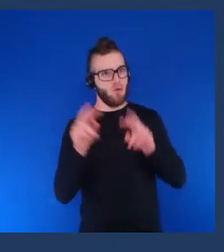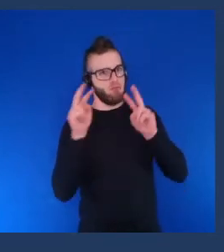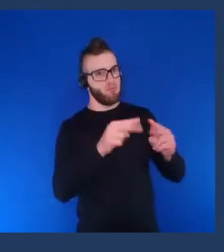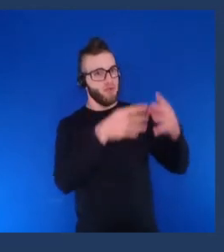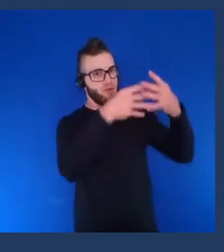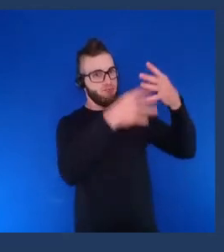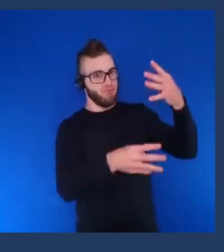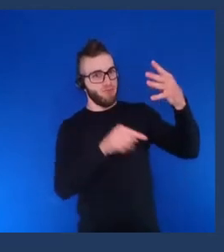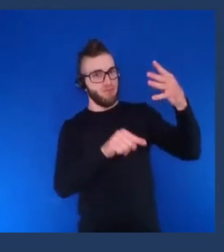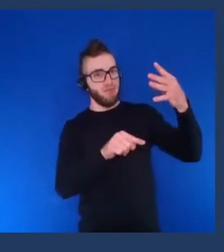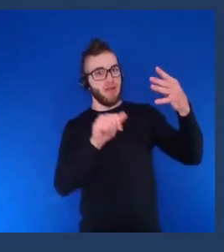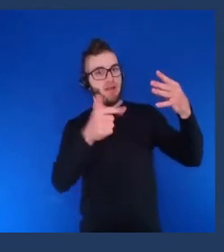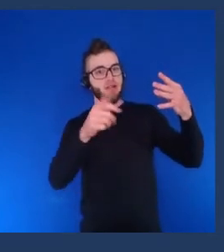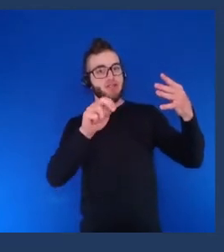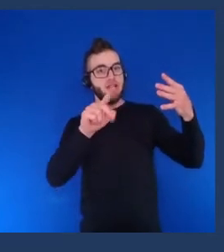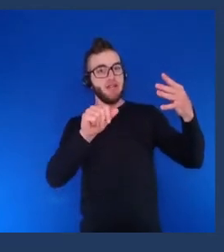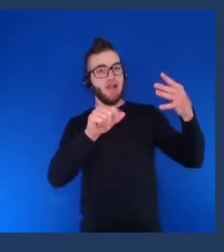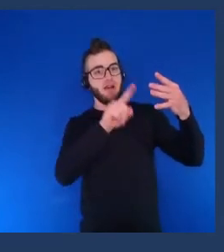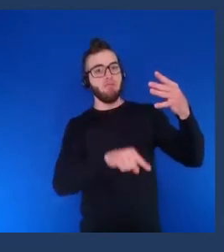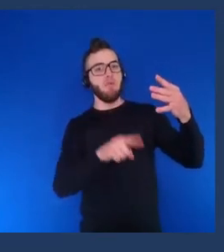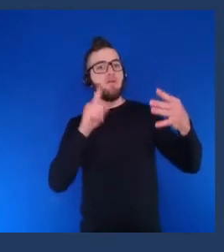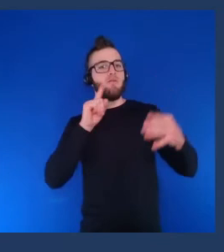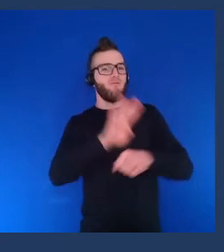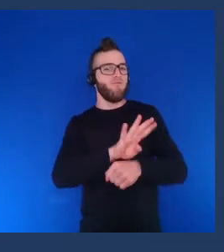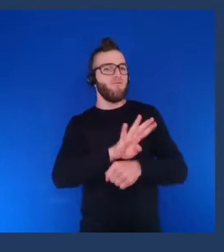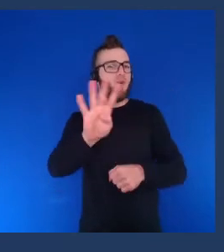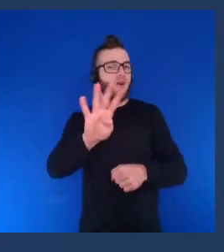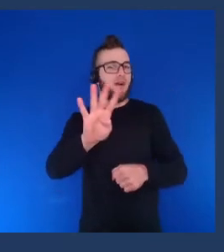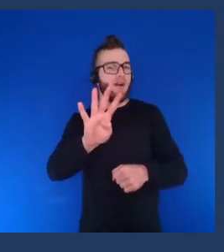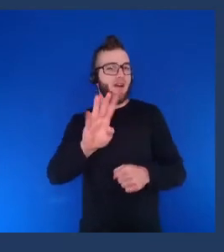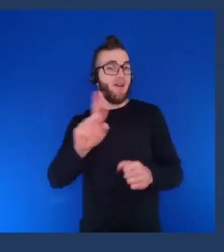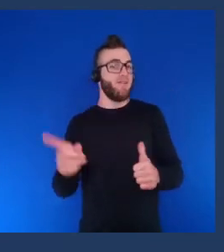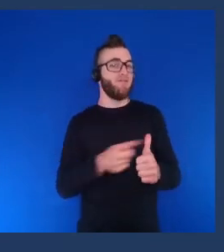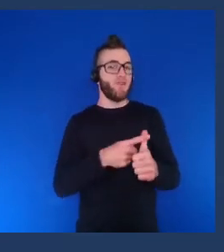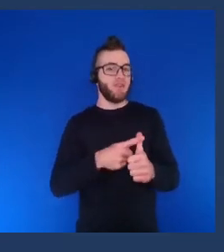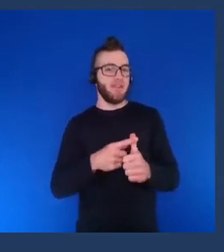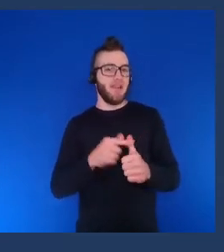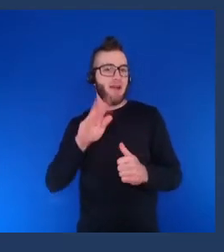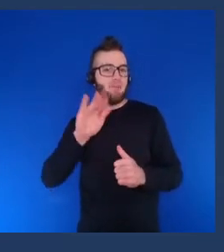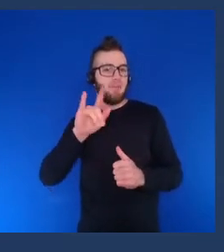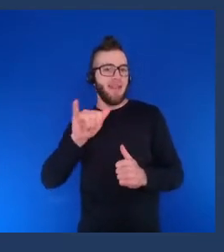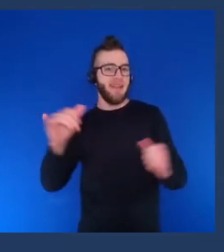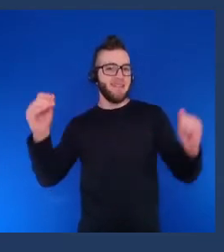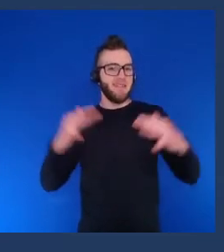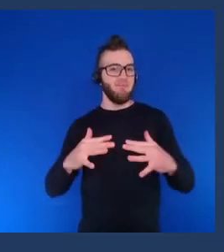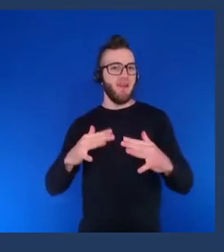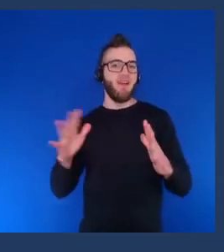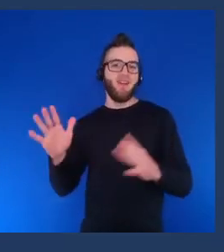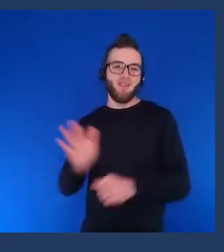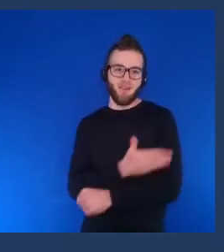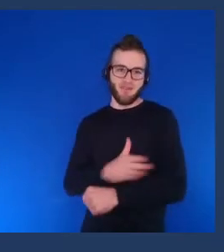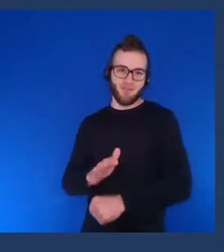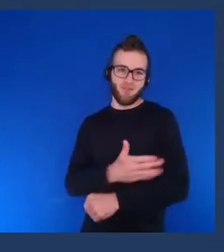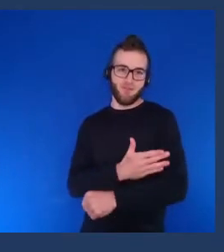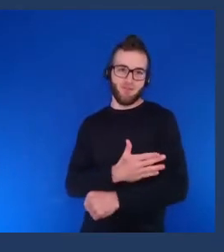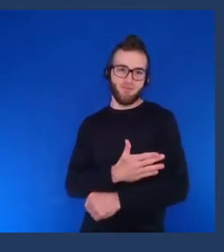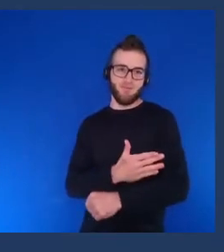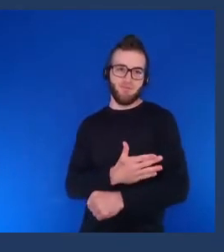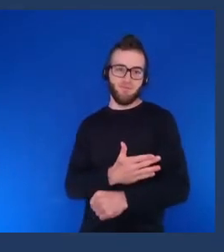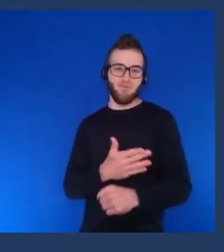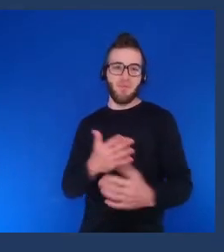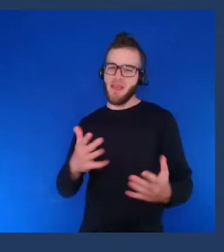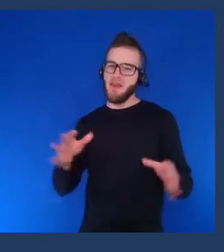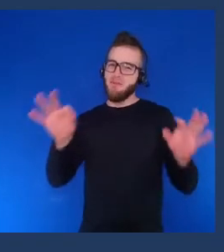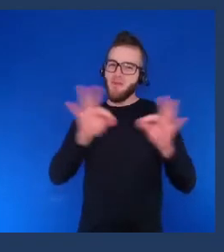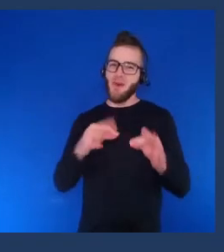Ability Summit concert. Because what is a birthday party without an incredible playlist? And we have one of